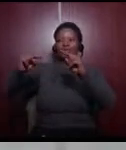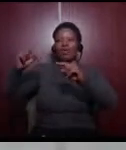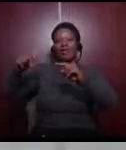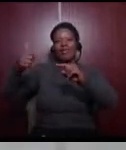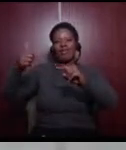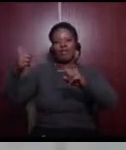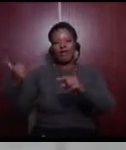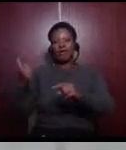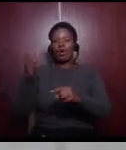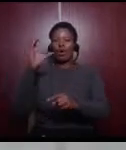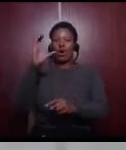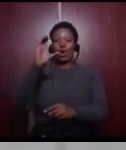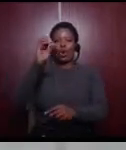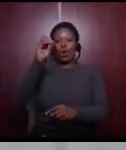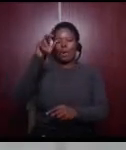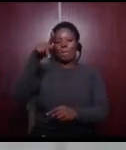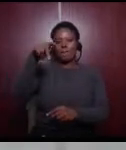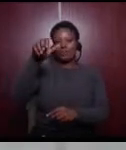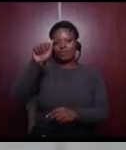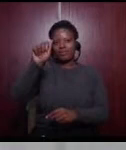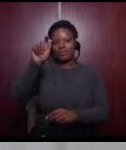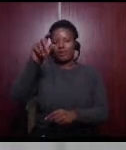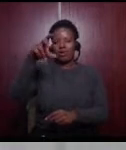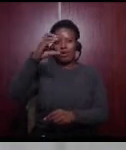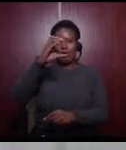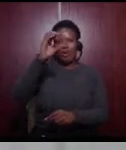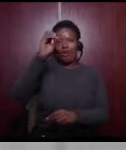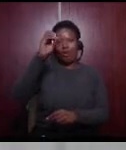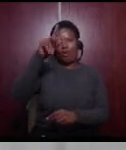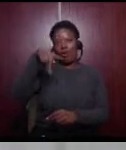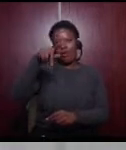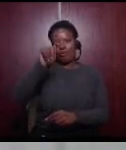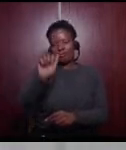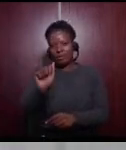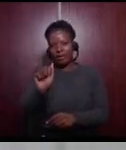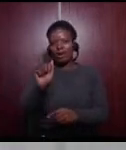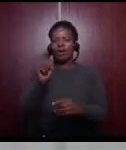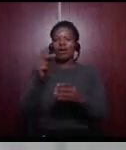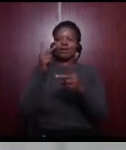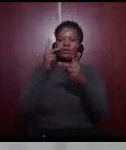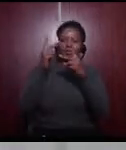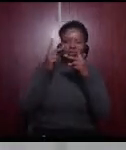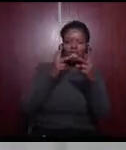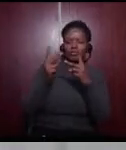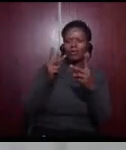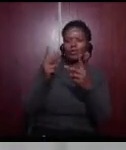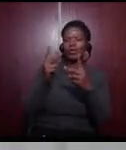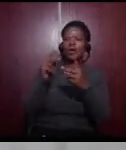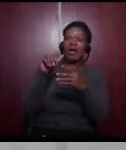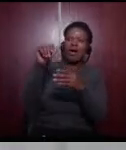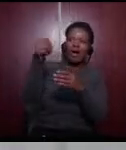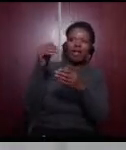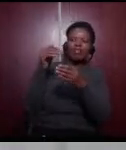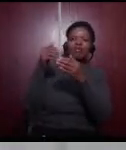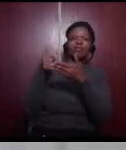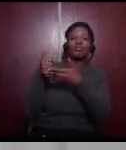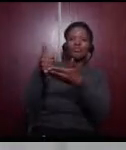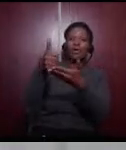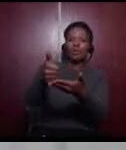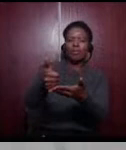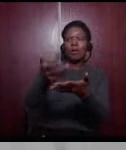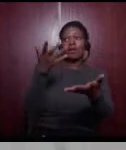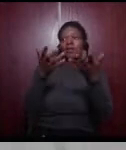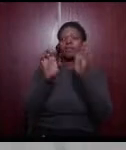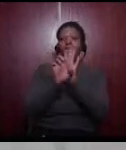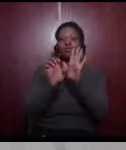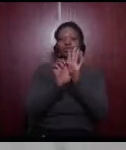iyona ebhekelelana nawo ukuthi iwa involve kanjani ama stakeholder when i-disaster yenzeka. Mhlambe let's say kune disaster eSoweto kunama floods,